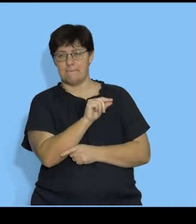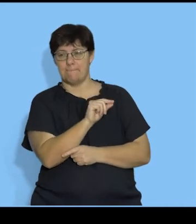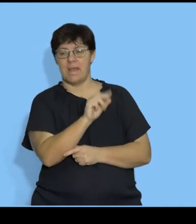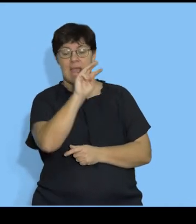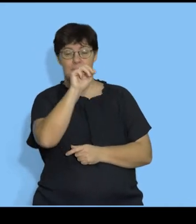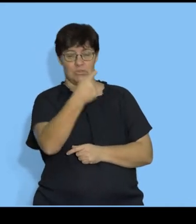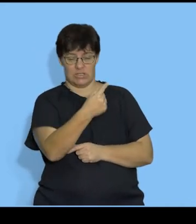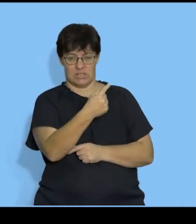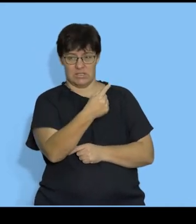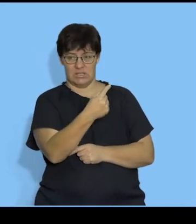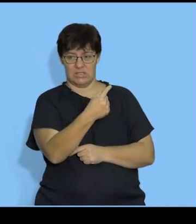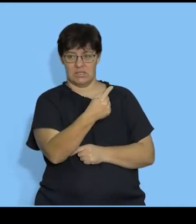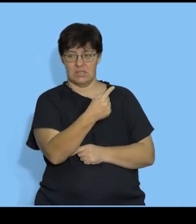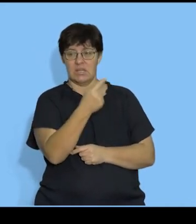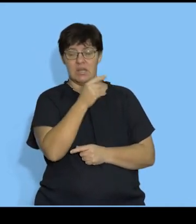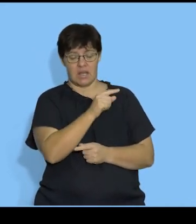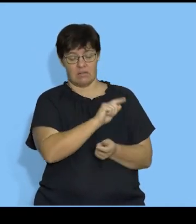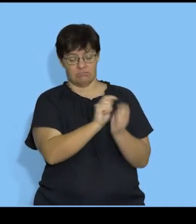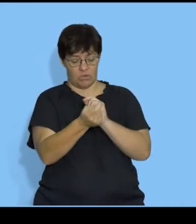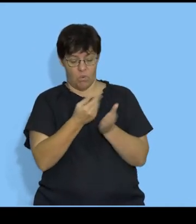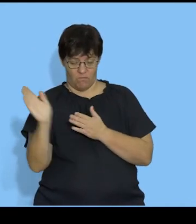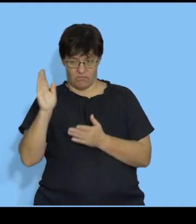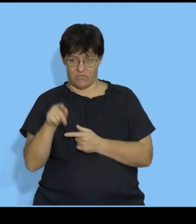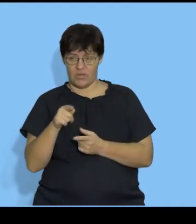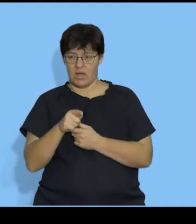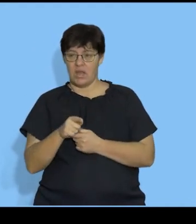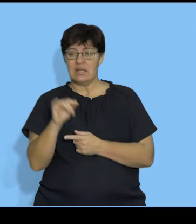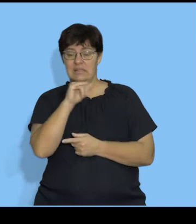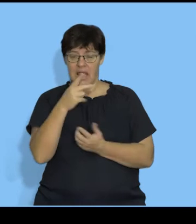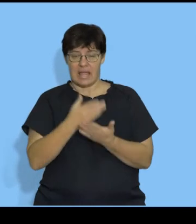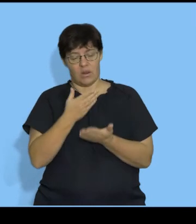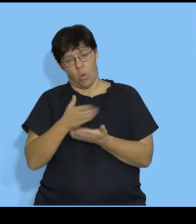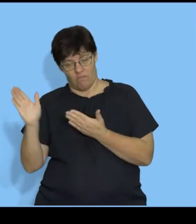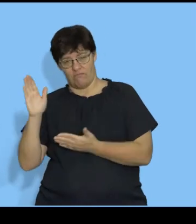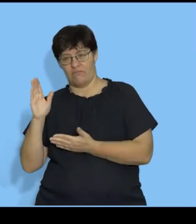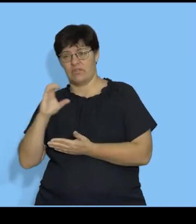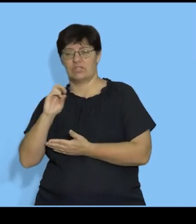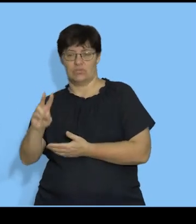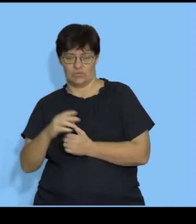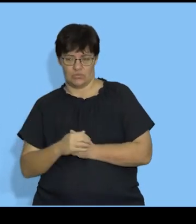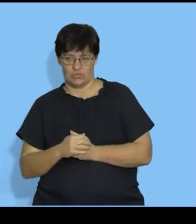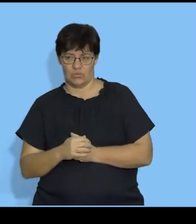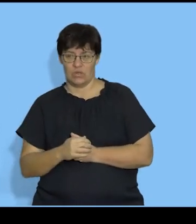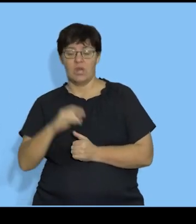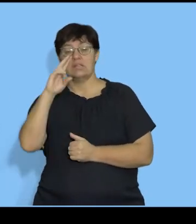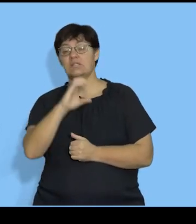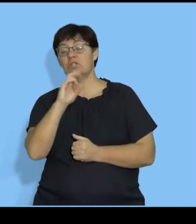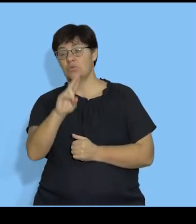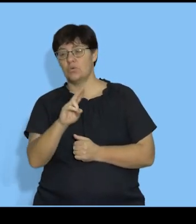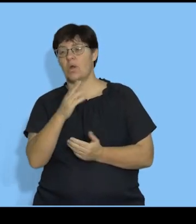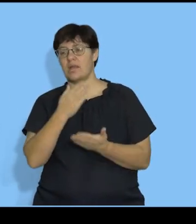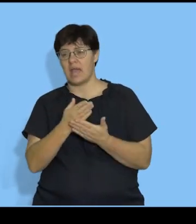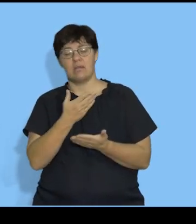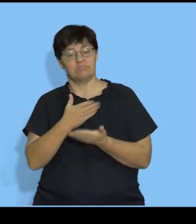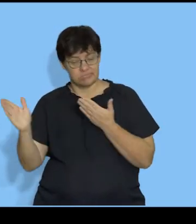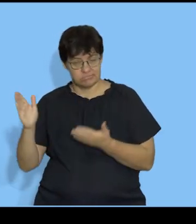zinc, zinc can displace copper. Now, according to this reaction, copper can displace silver, okay, because